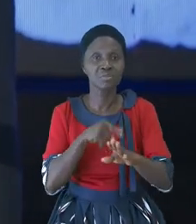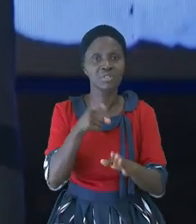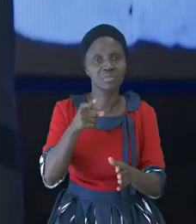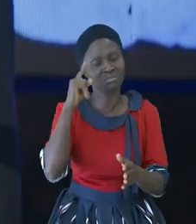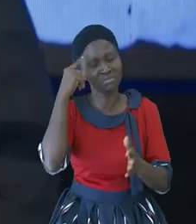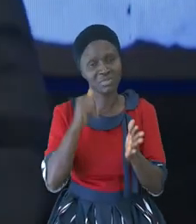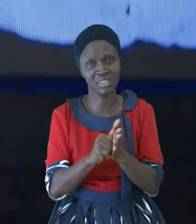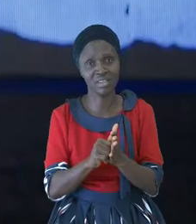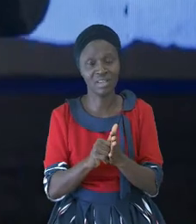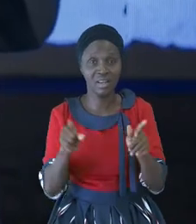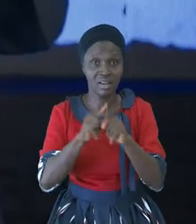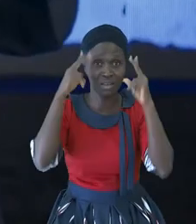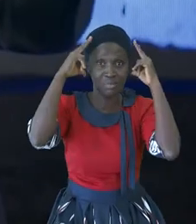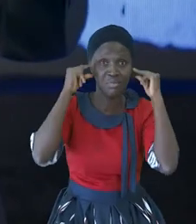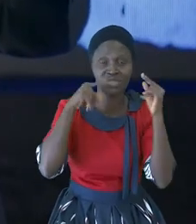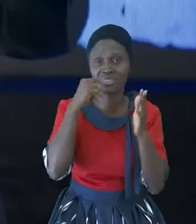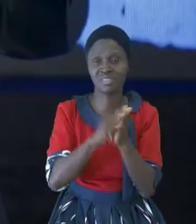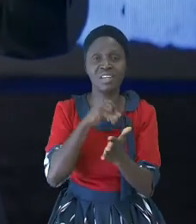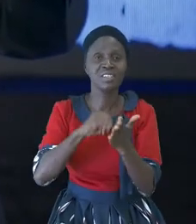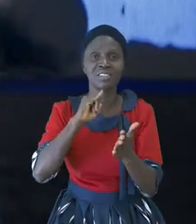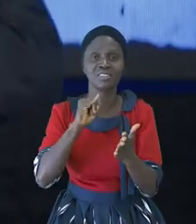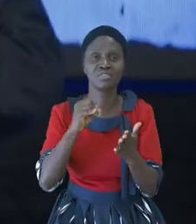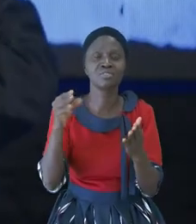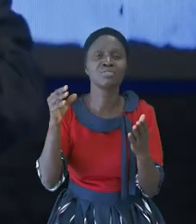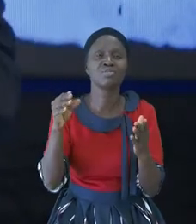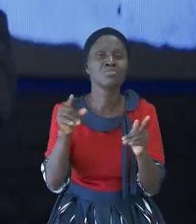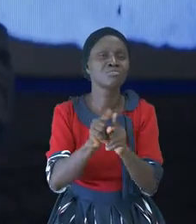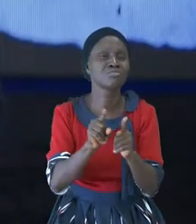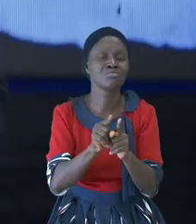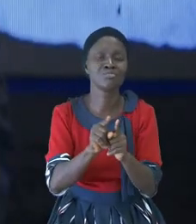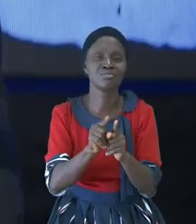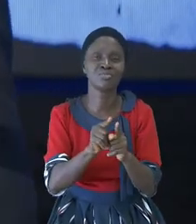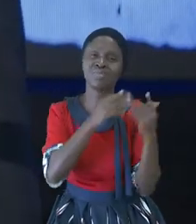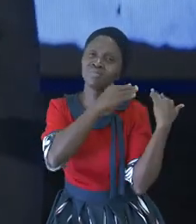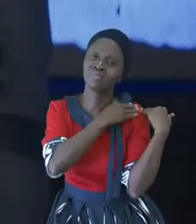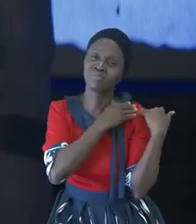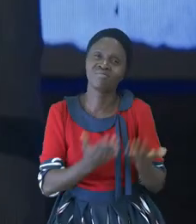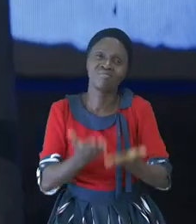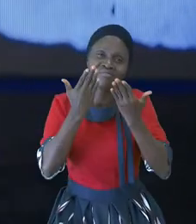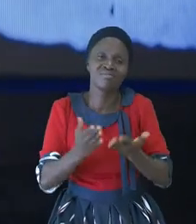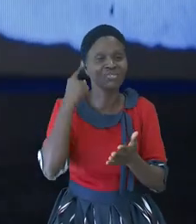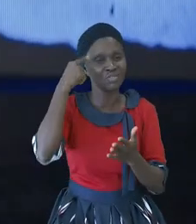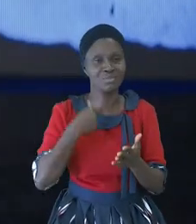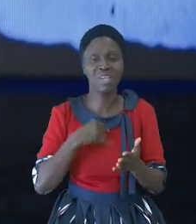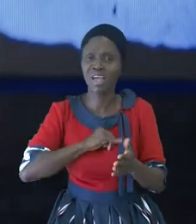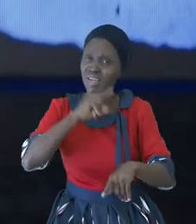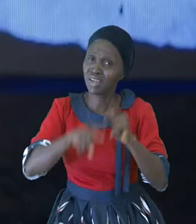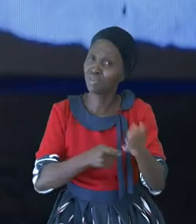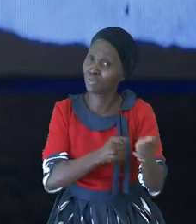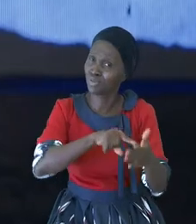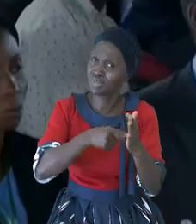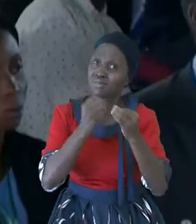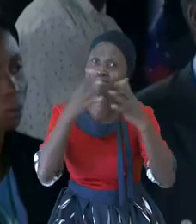these people. Kill me. Take me away. And the Lord says, no, you don't need killing. You need